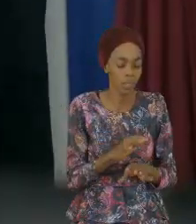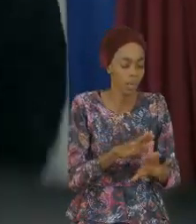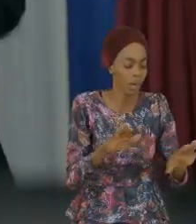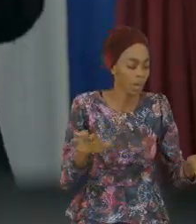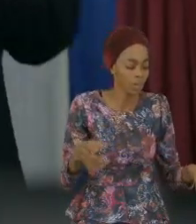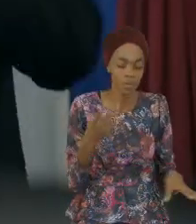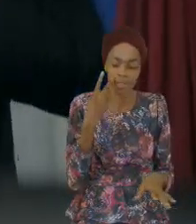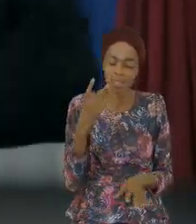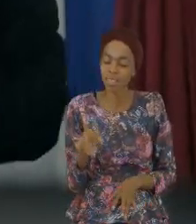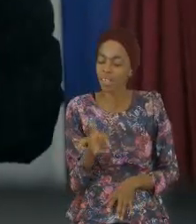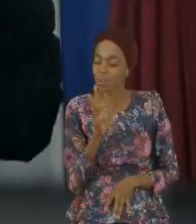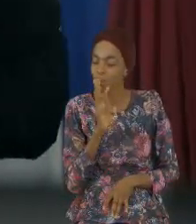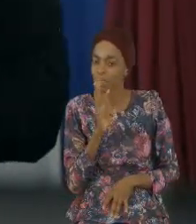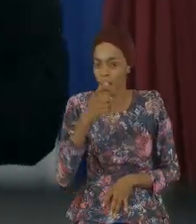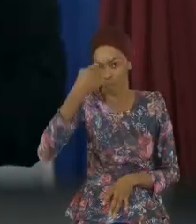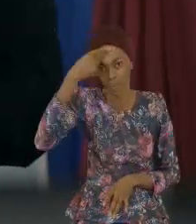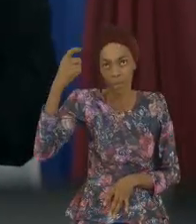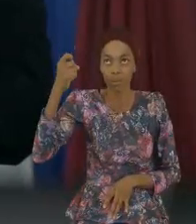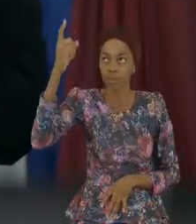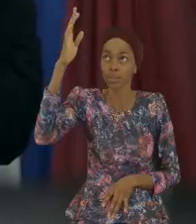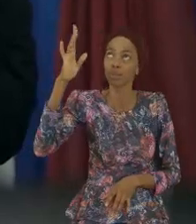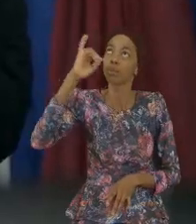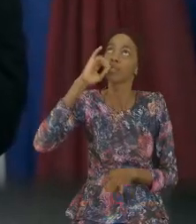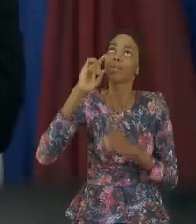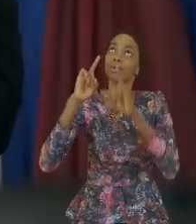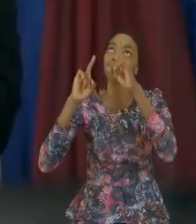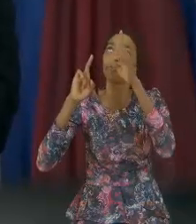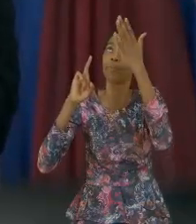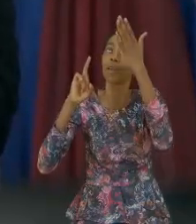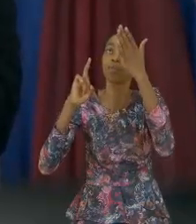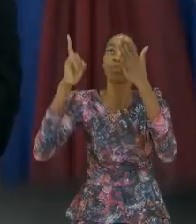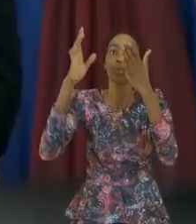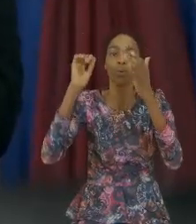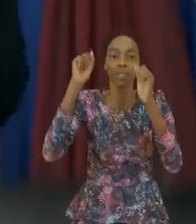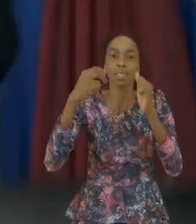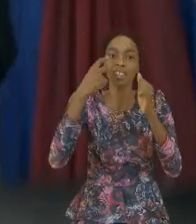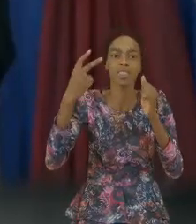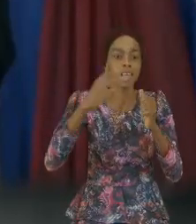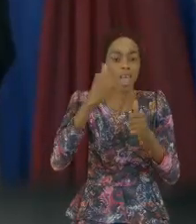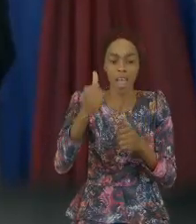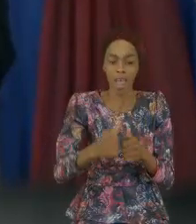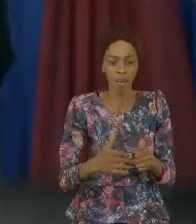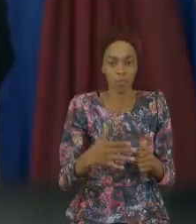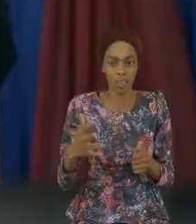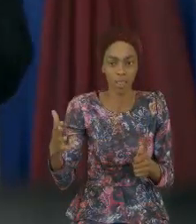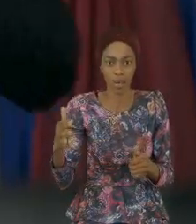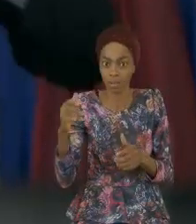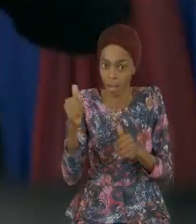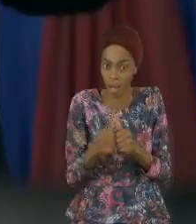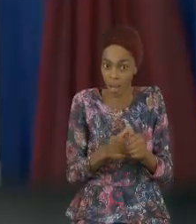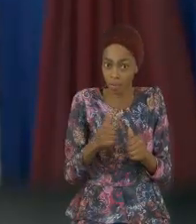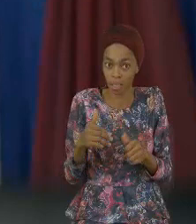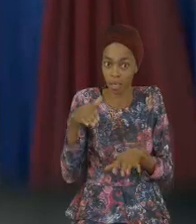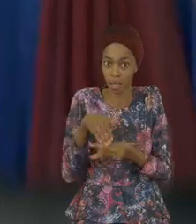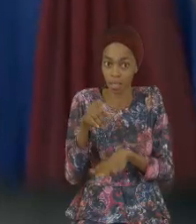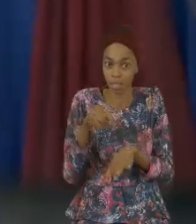the houses, because God is on top there. He can see everything at the same time. And when